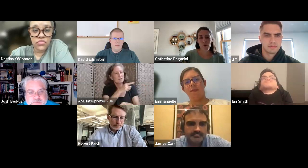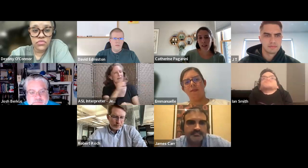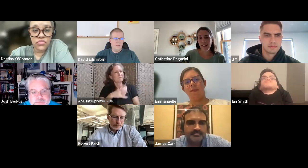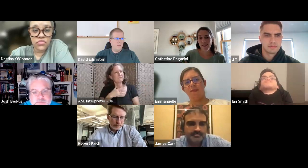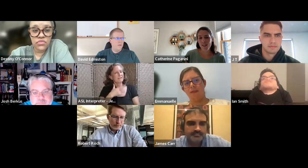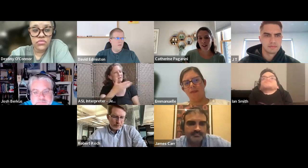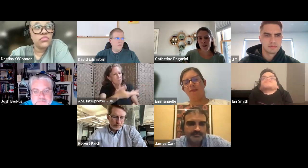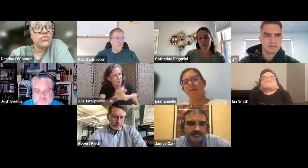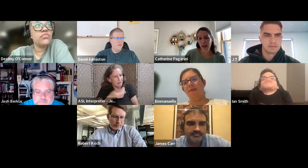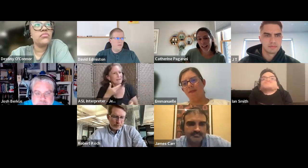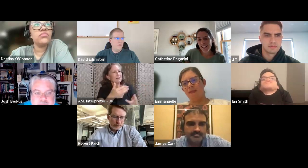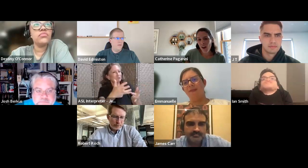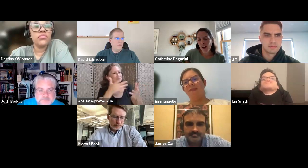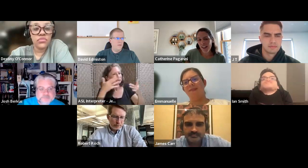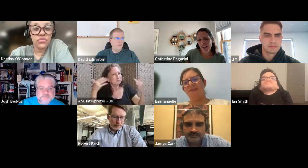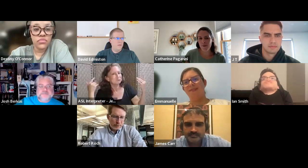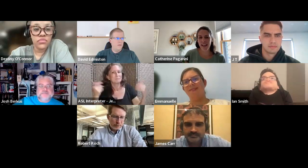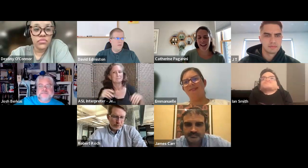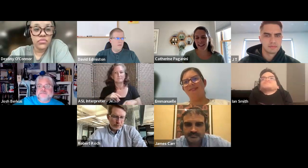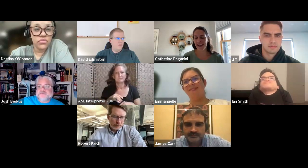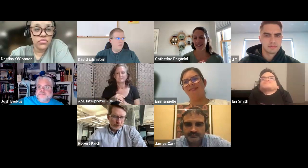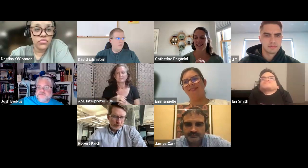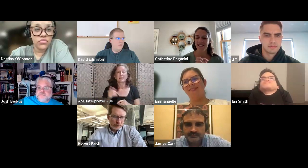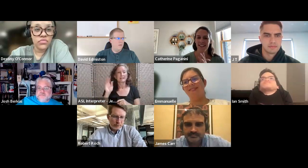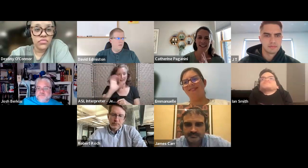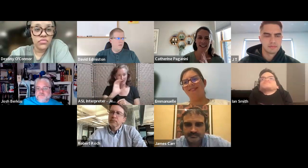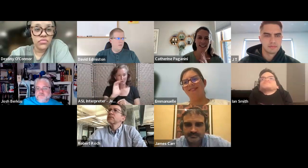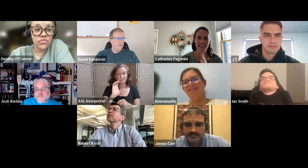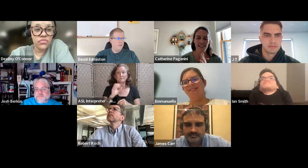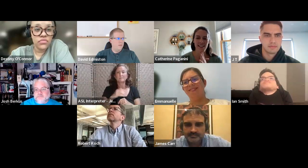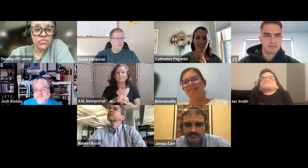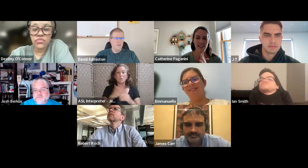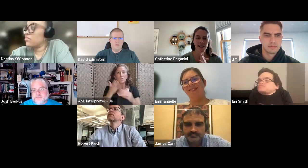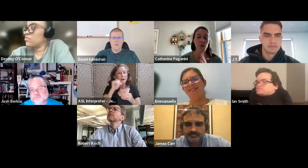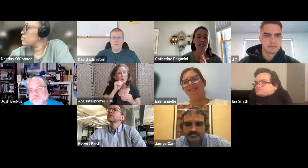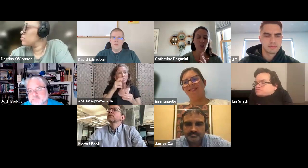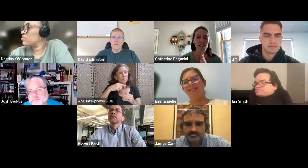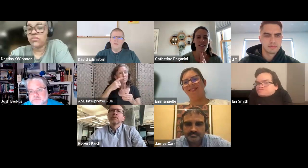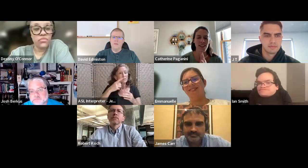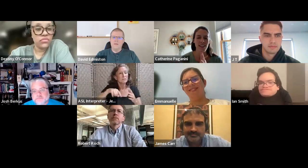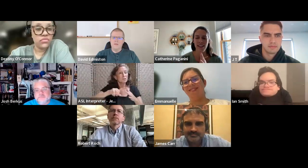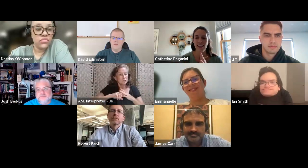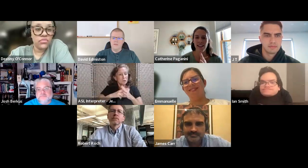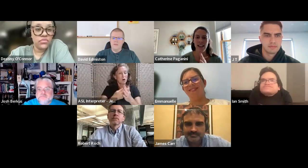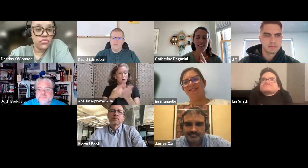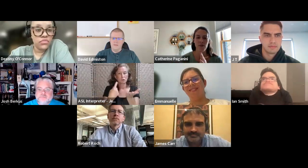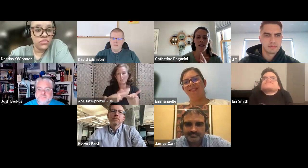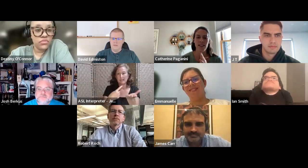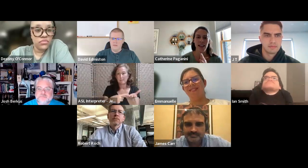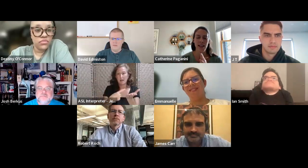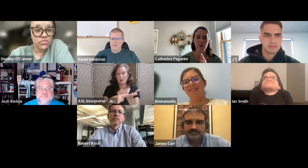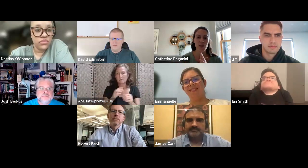But yeah, we can start by talking because we had that there was interest. Ian